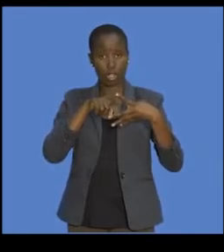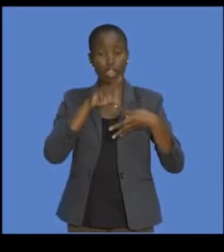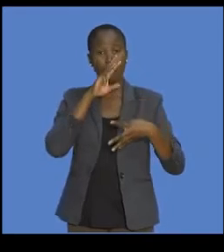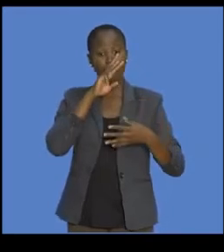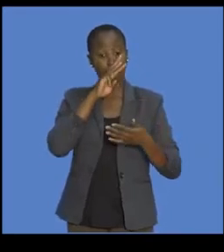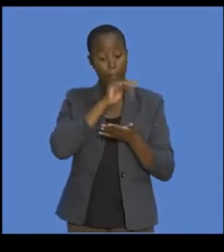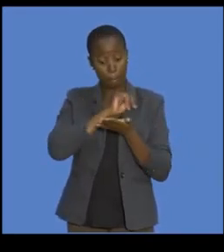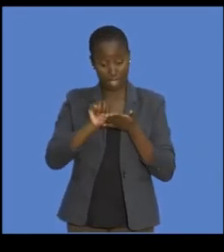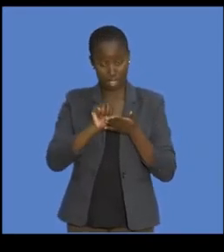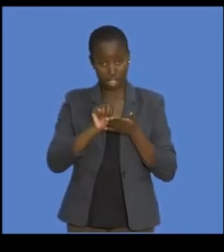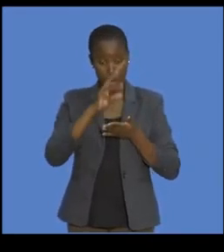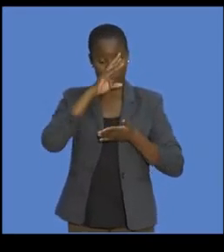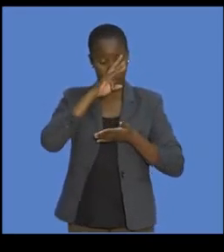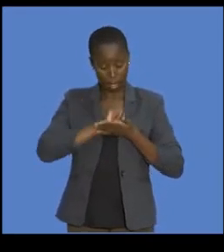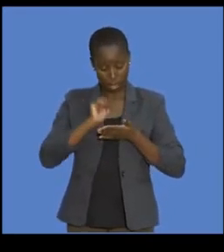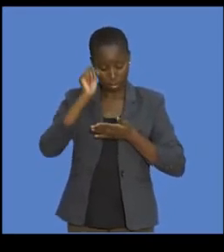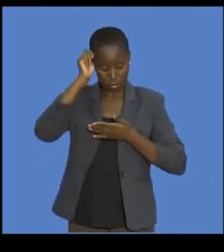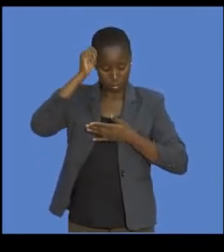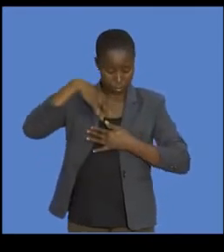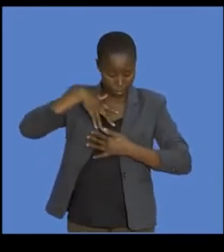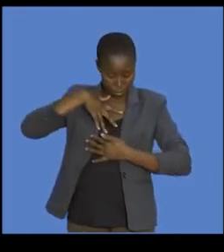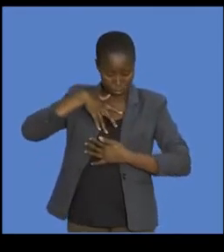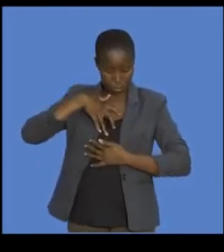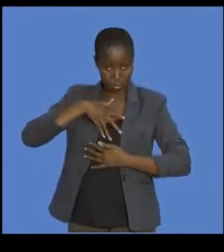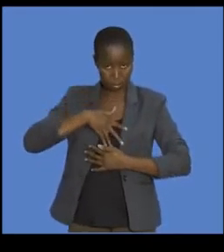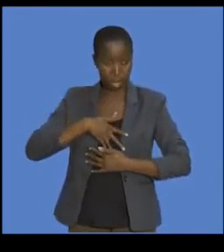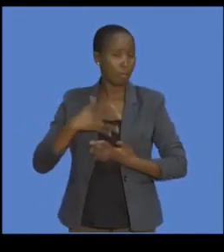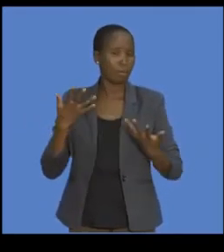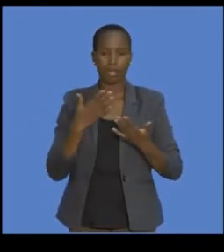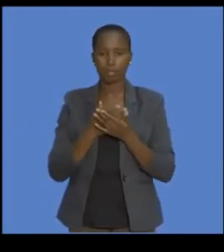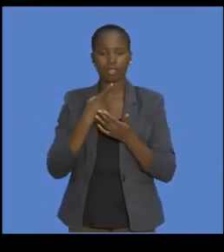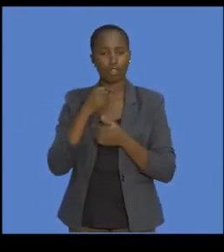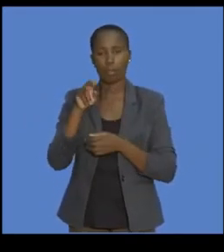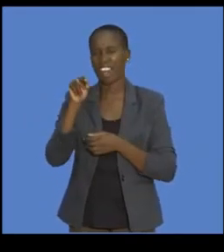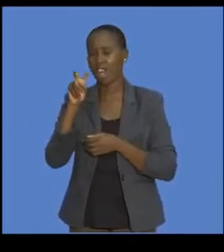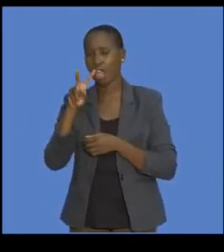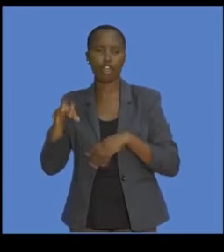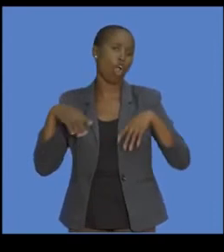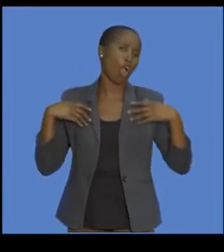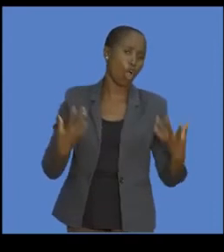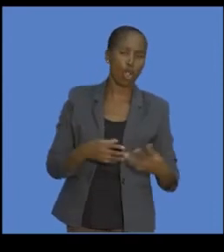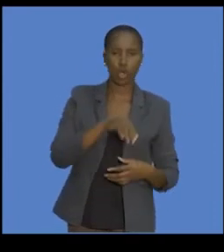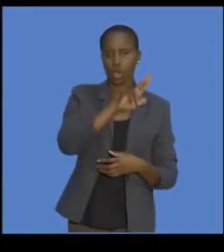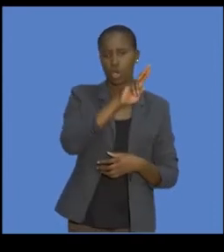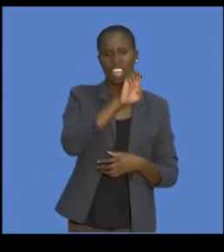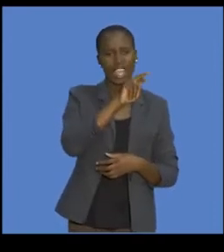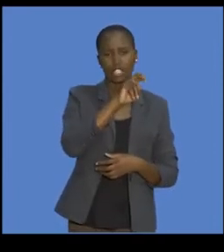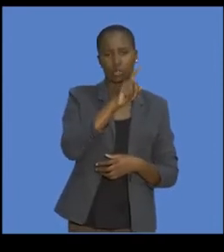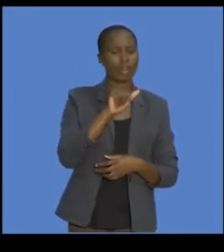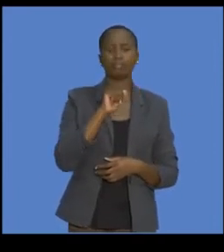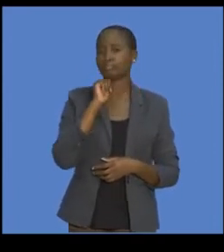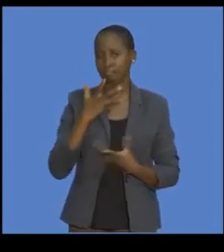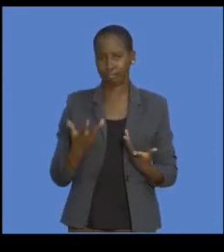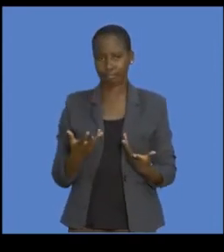message is sent to the target organ in the form of either a nerve impulse or an endocrine gland or an